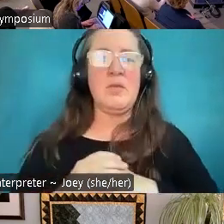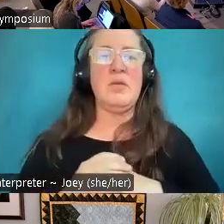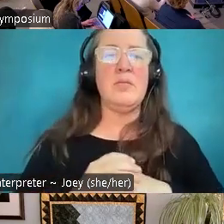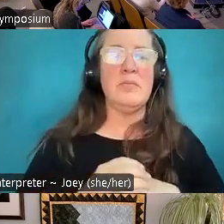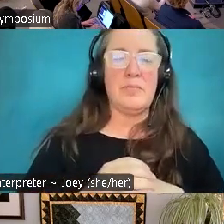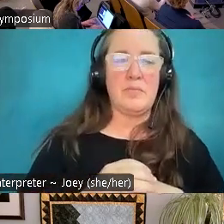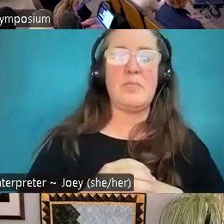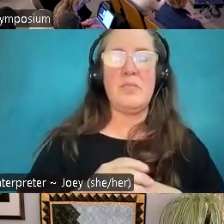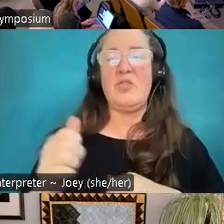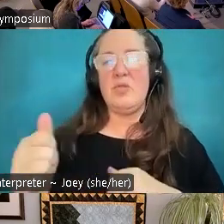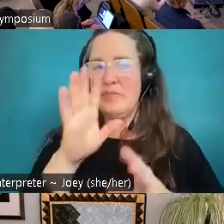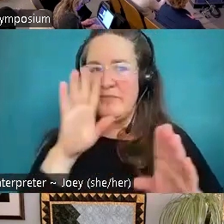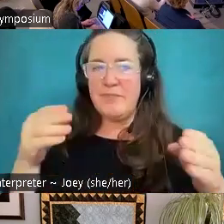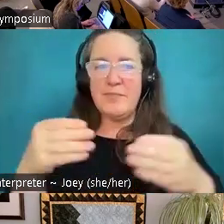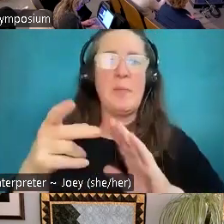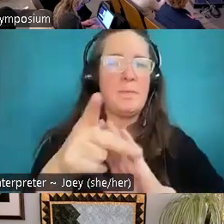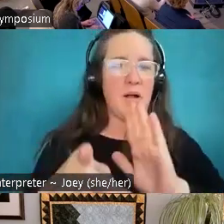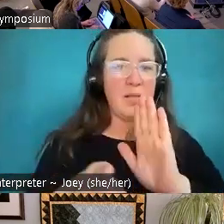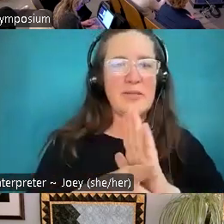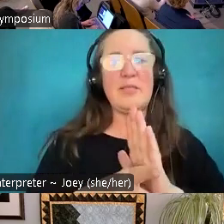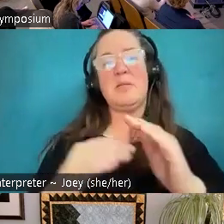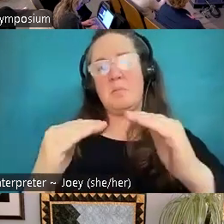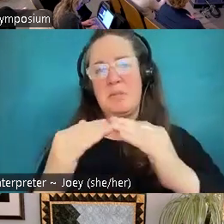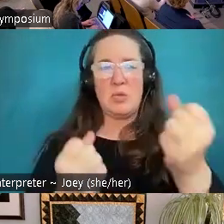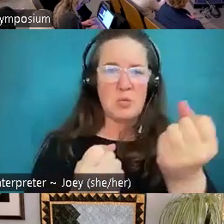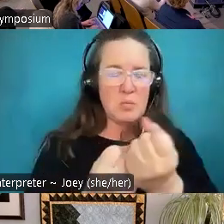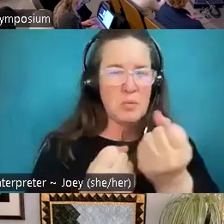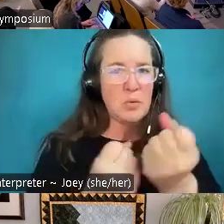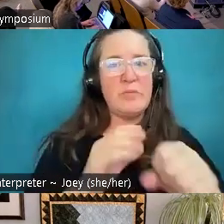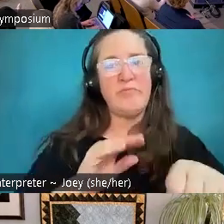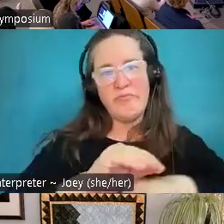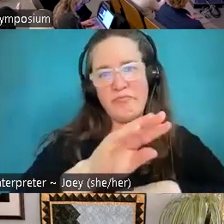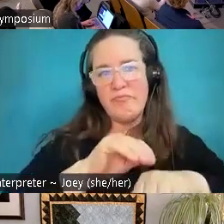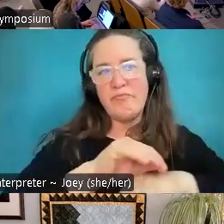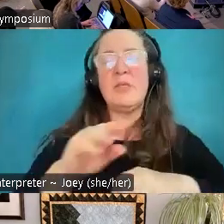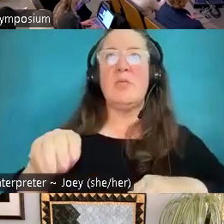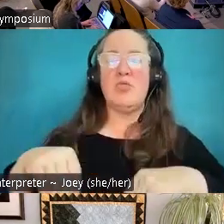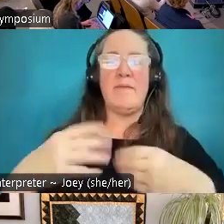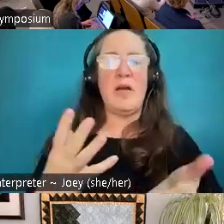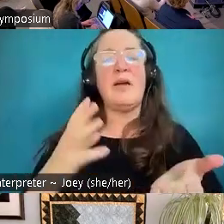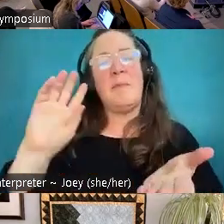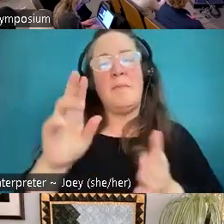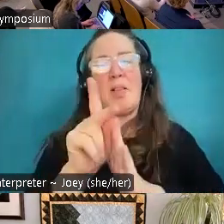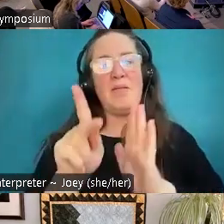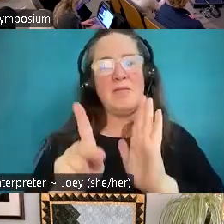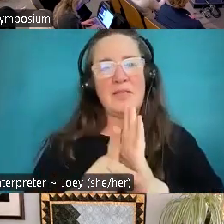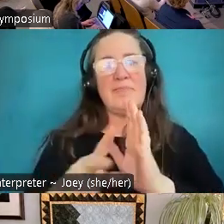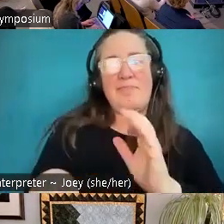in addition to her work facilitating advisory councils to bring lived experience into decision-making.